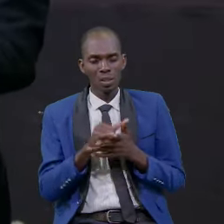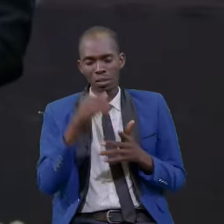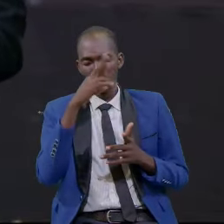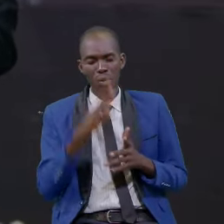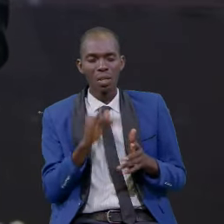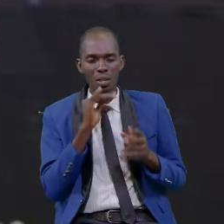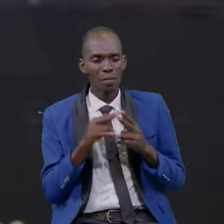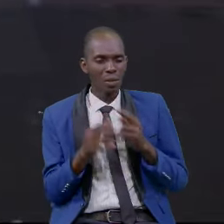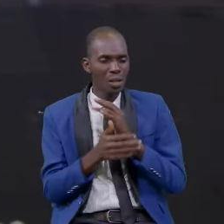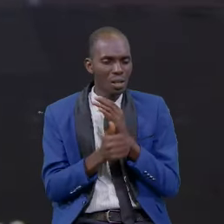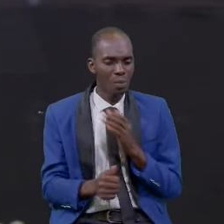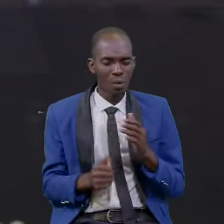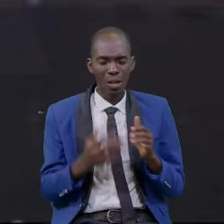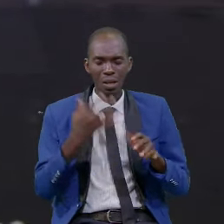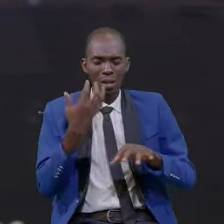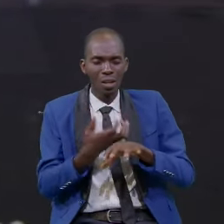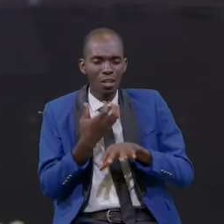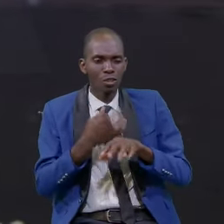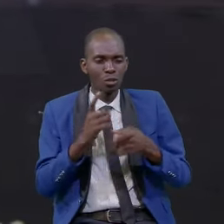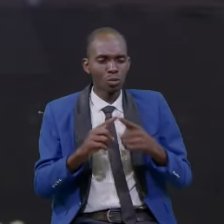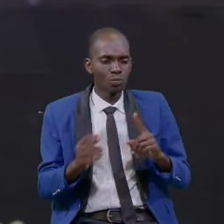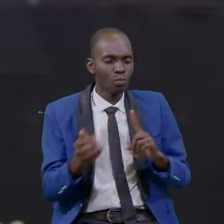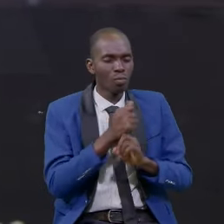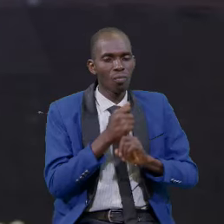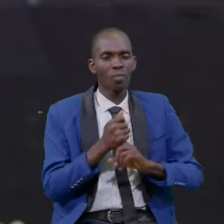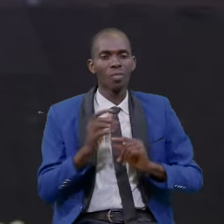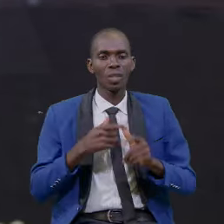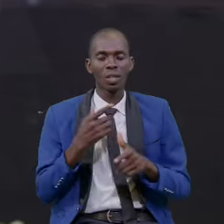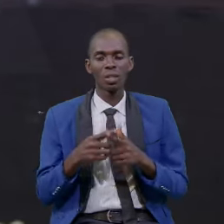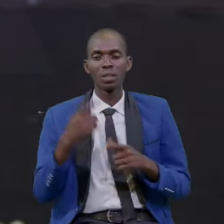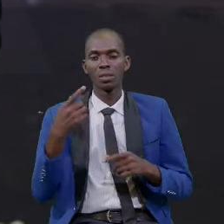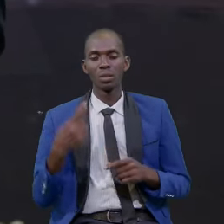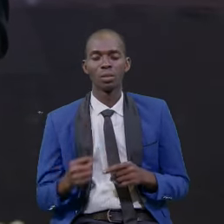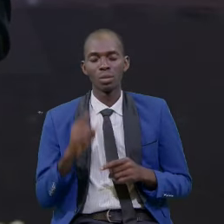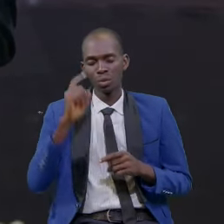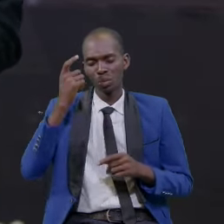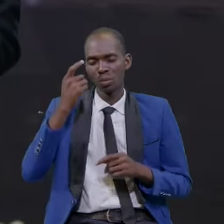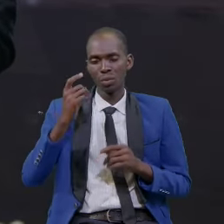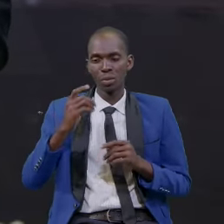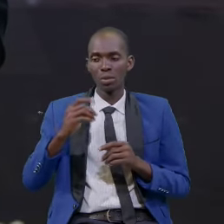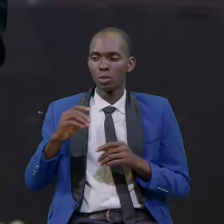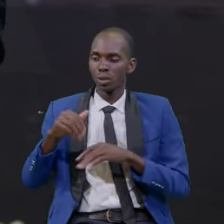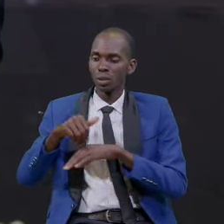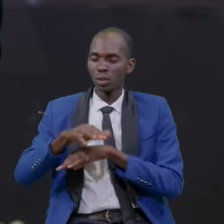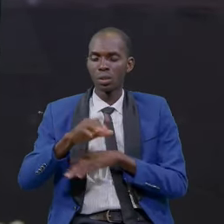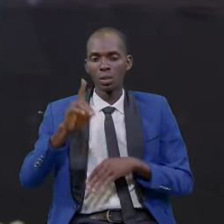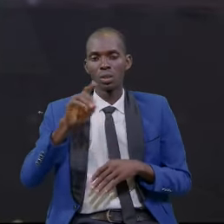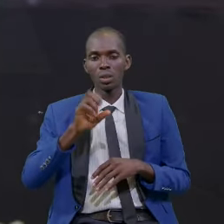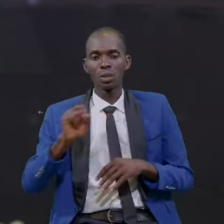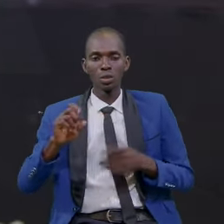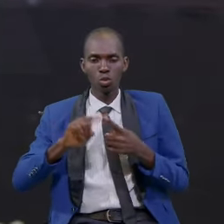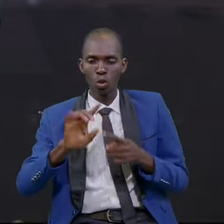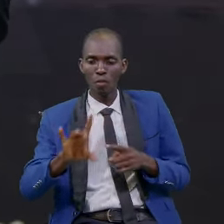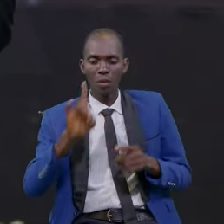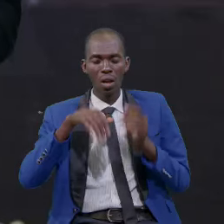government will send DSS men to go and fish that person out, and they know how to do it. DSS